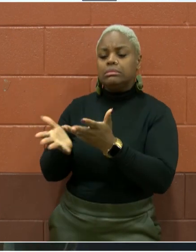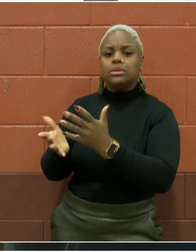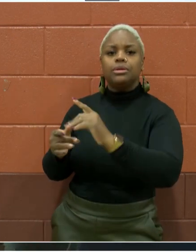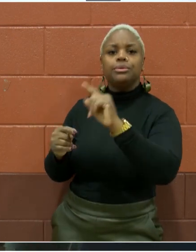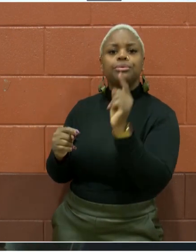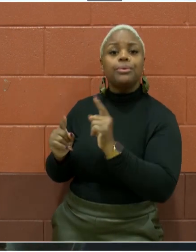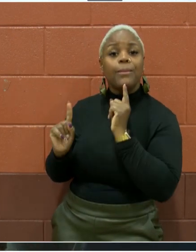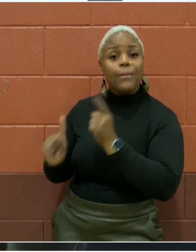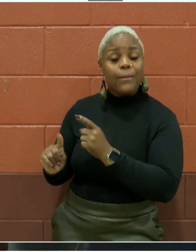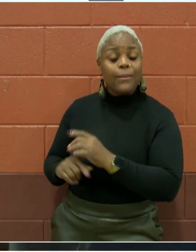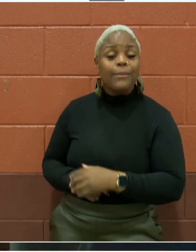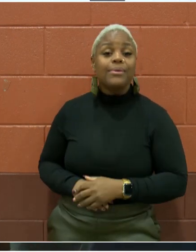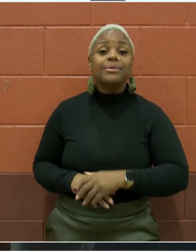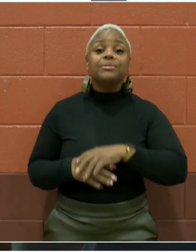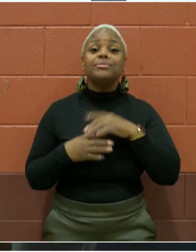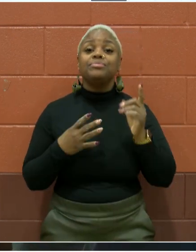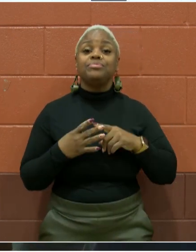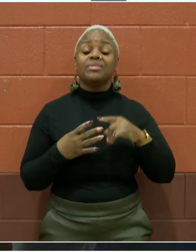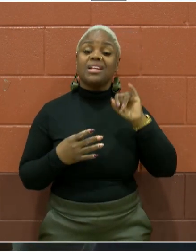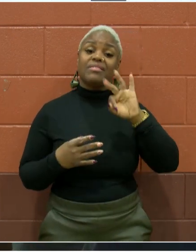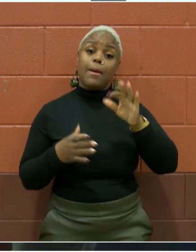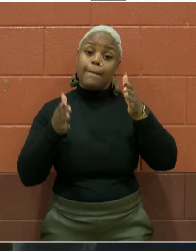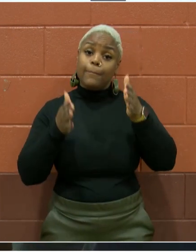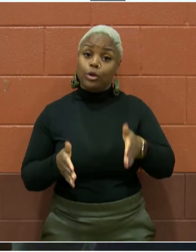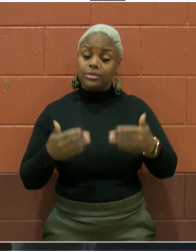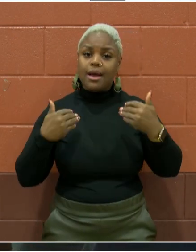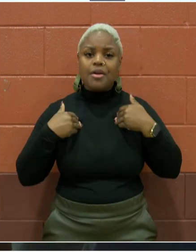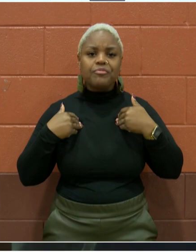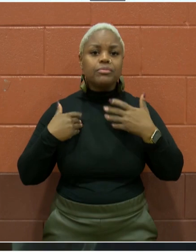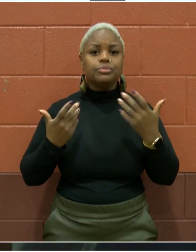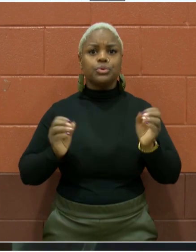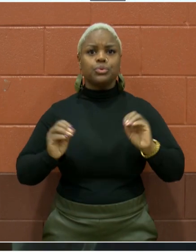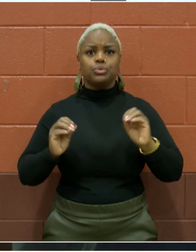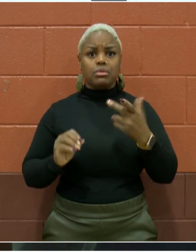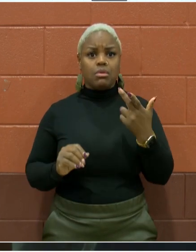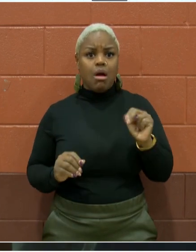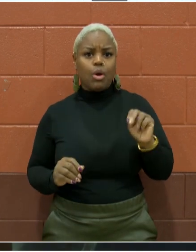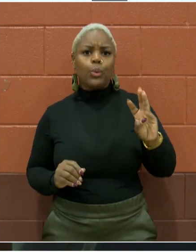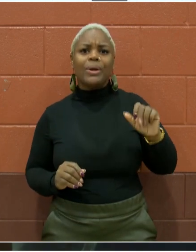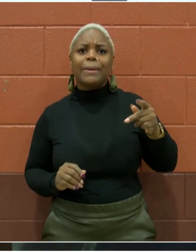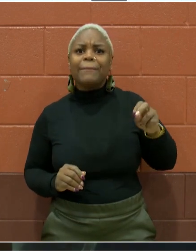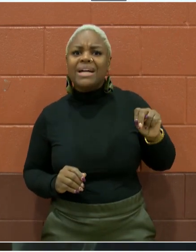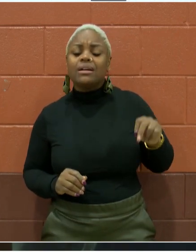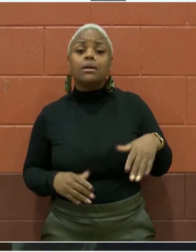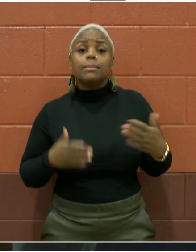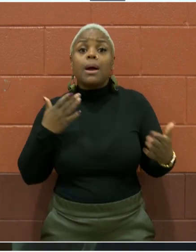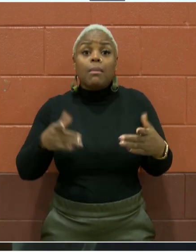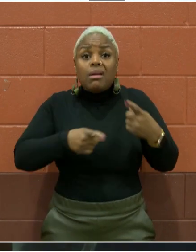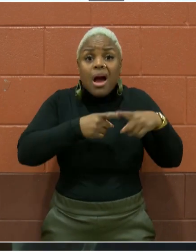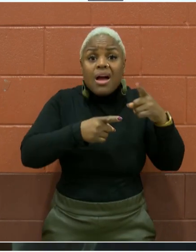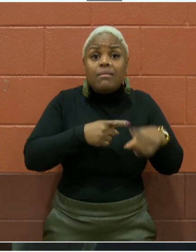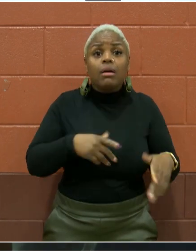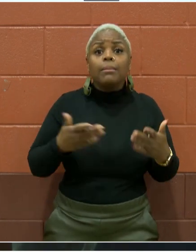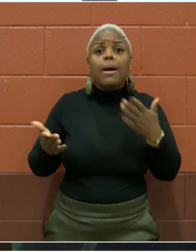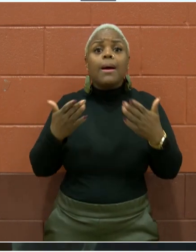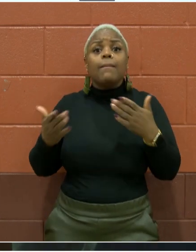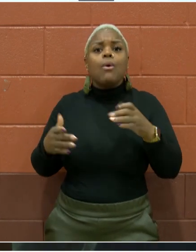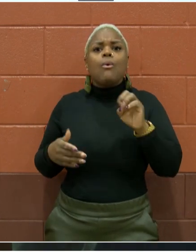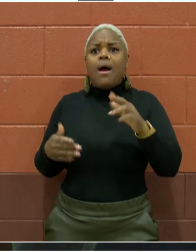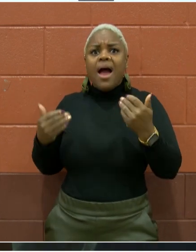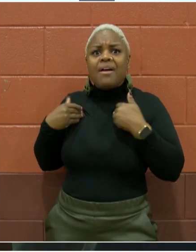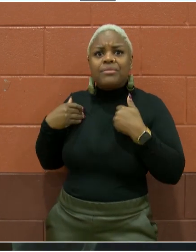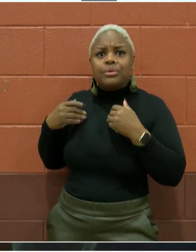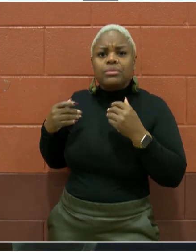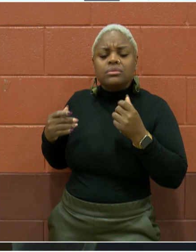is unarmed or armed with a weapon other than a firearm. Unlike situations with firearms, these incidents often allow